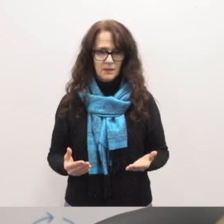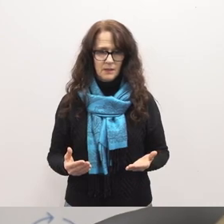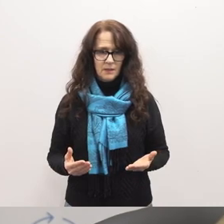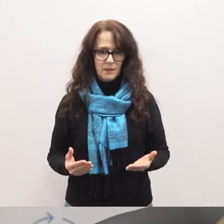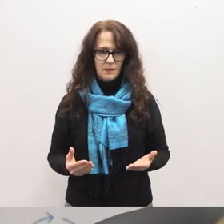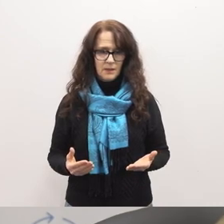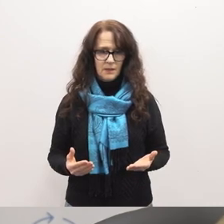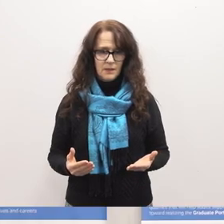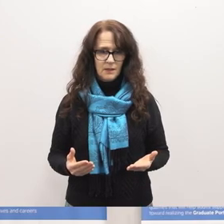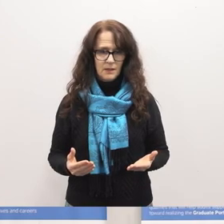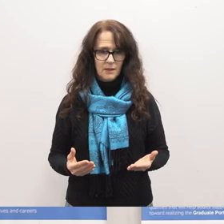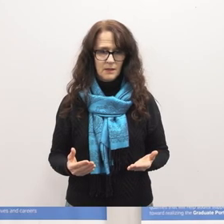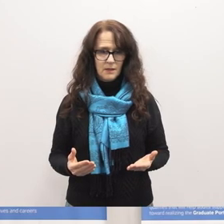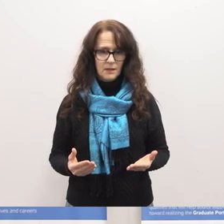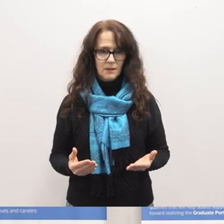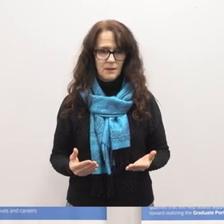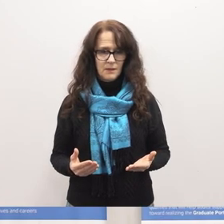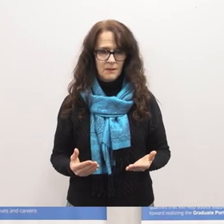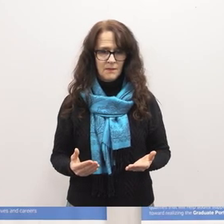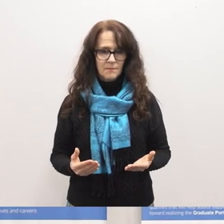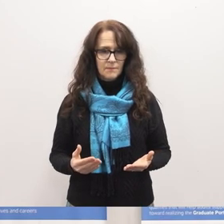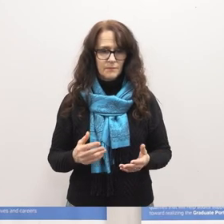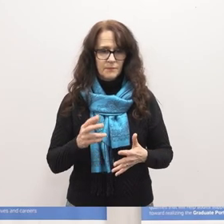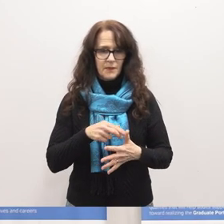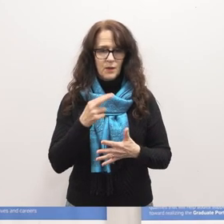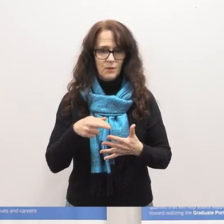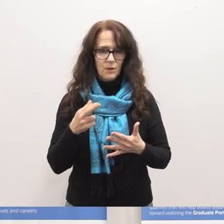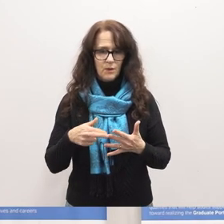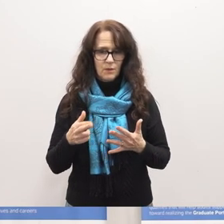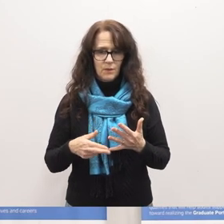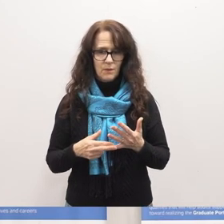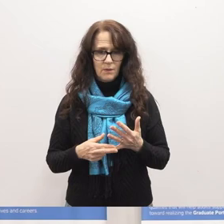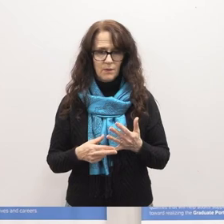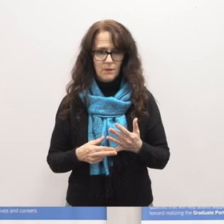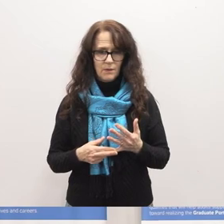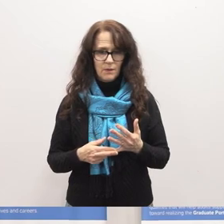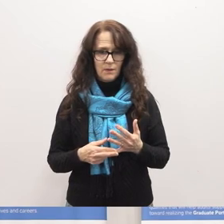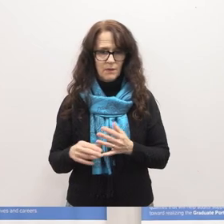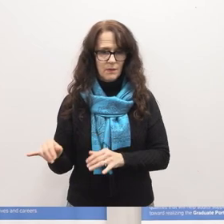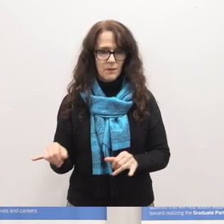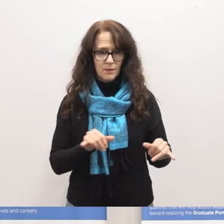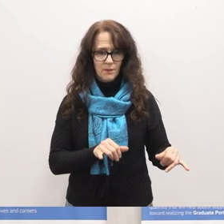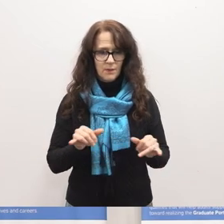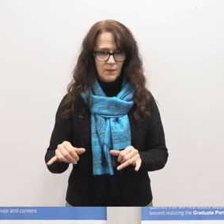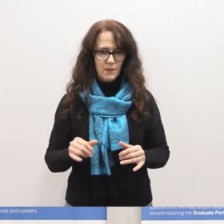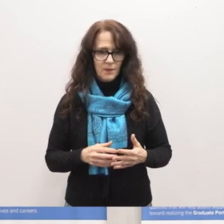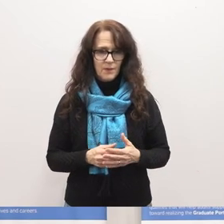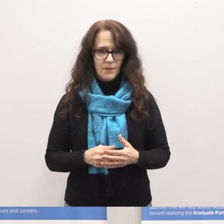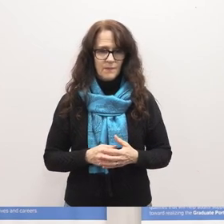Okay. Then we'll do a roll call vote on that one as well. Thank you.